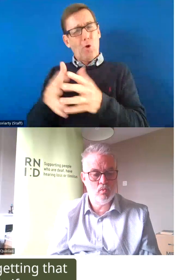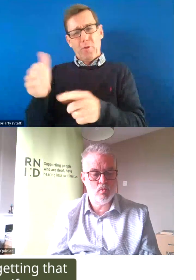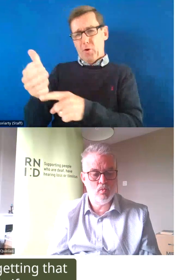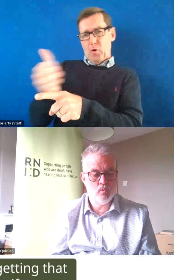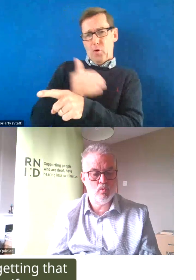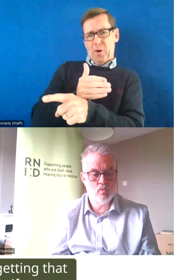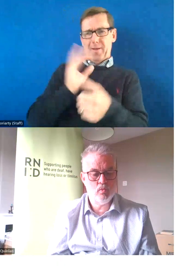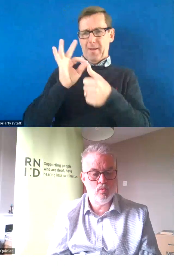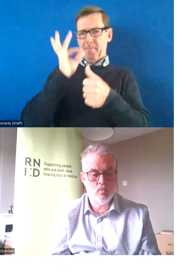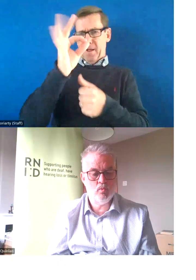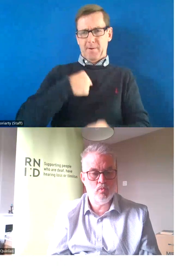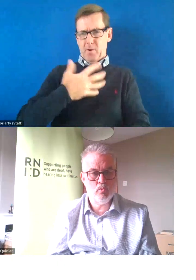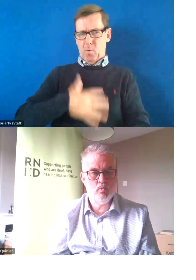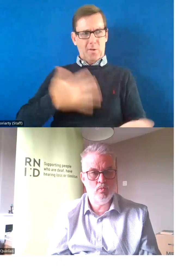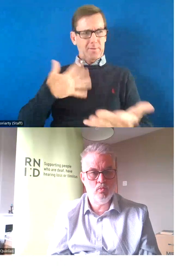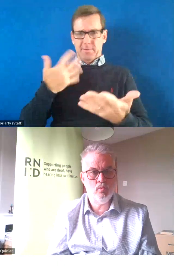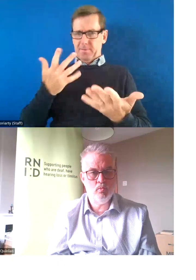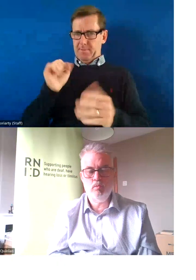application in early if you can.